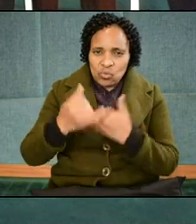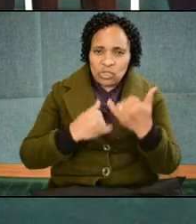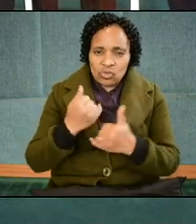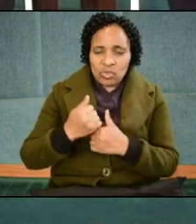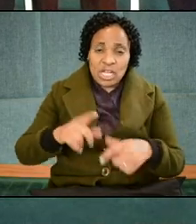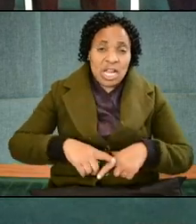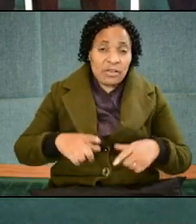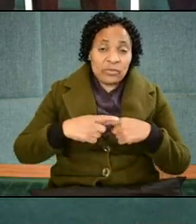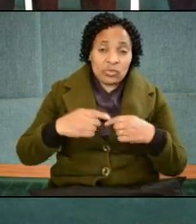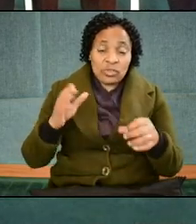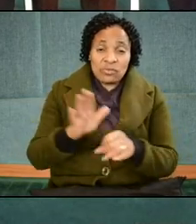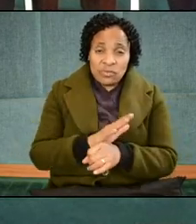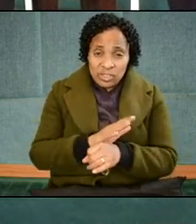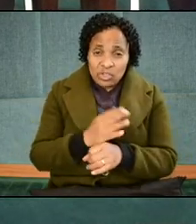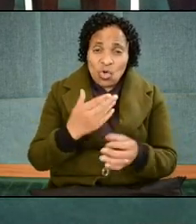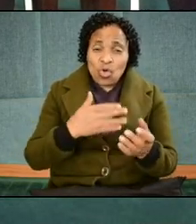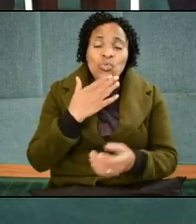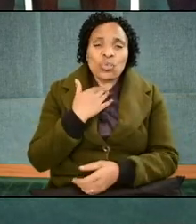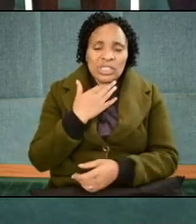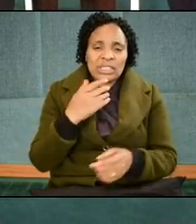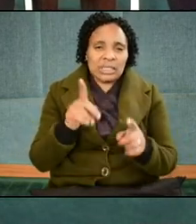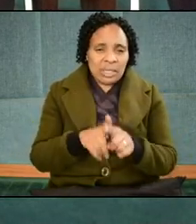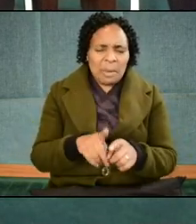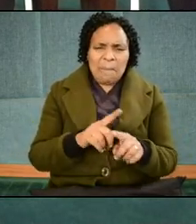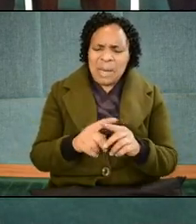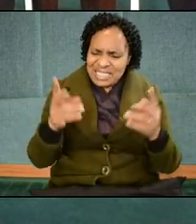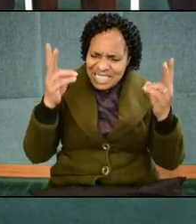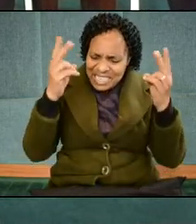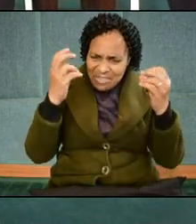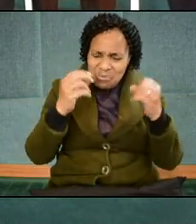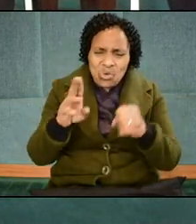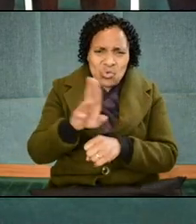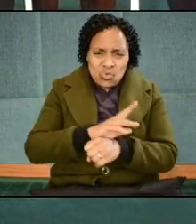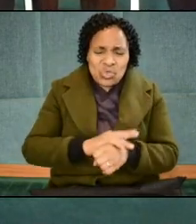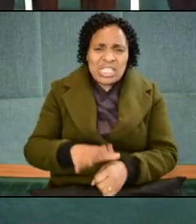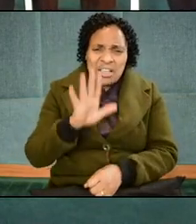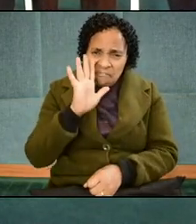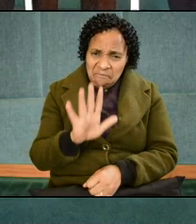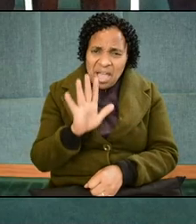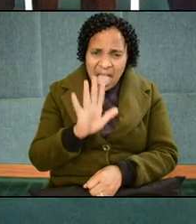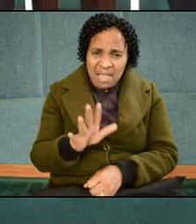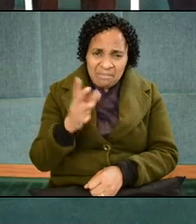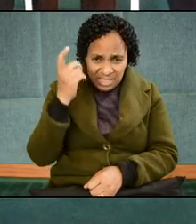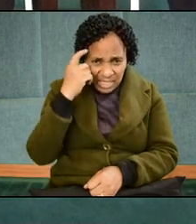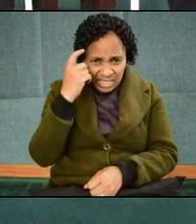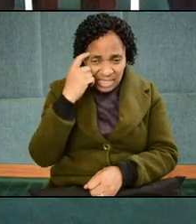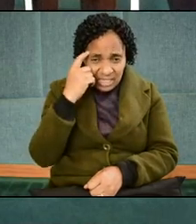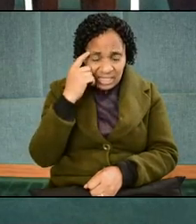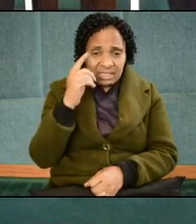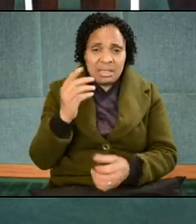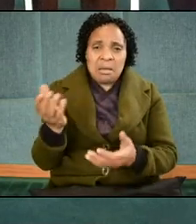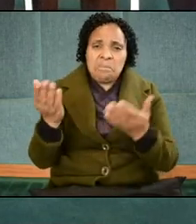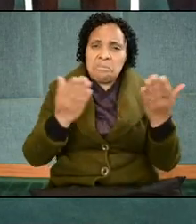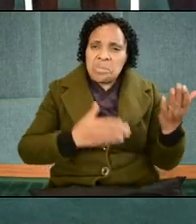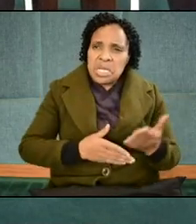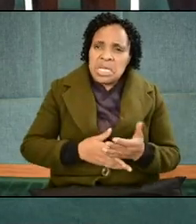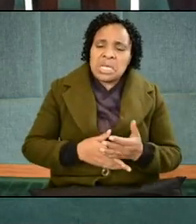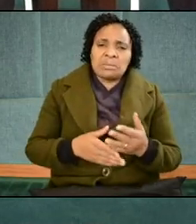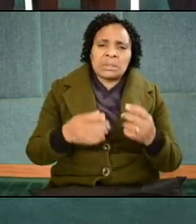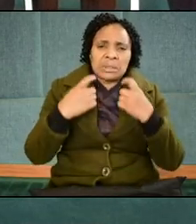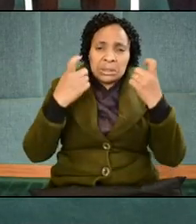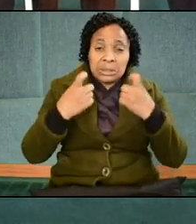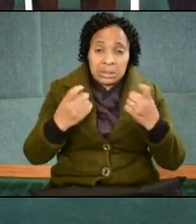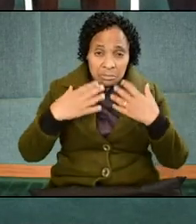to the fullest as God wanted it to be. But the devil is using the same five senses to just bring sin into our